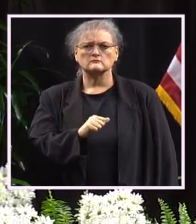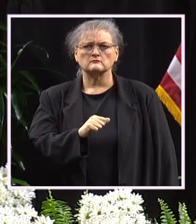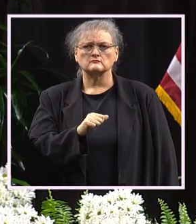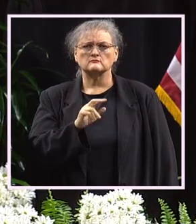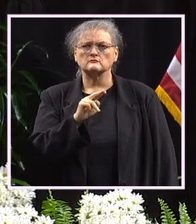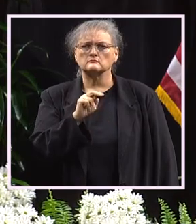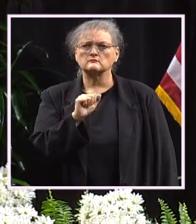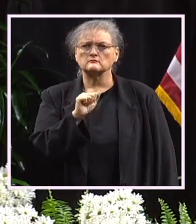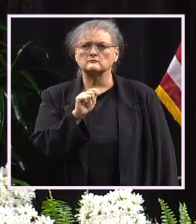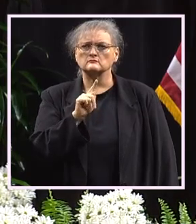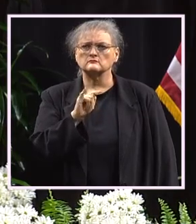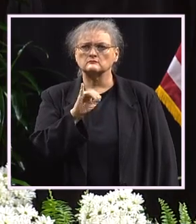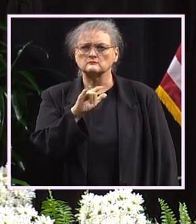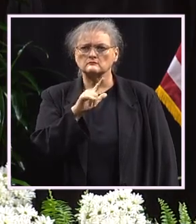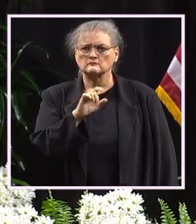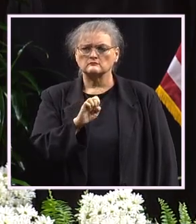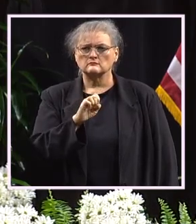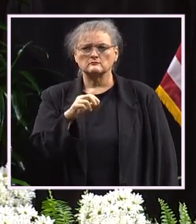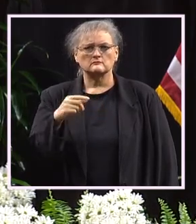Natalie Garcia.